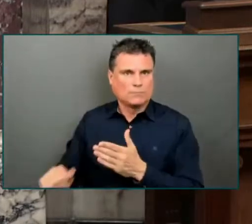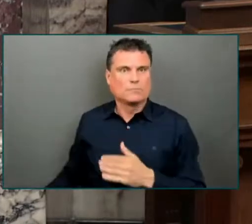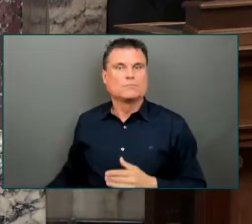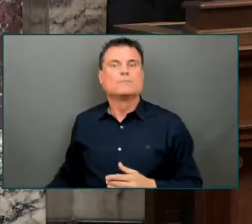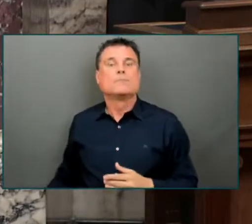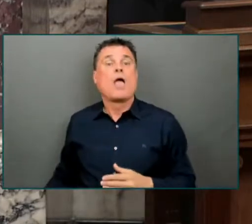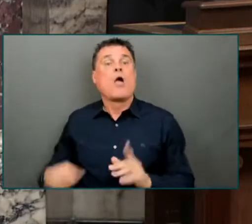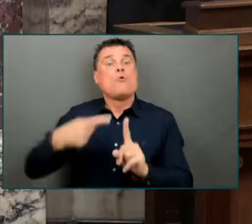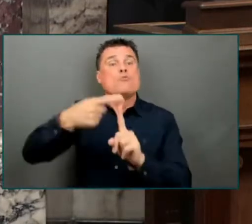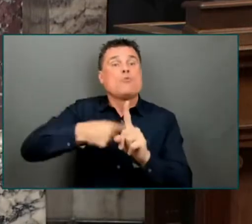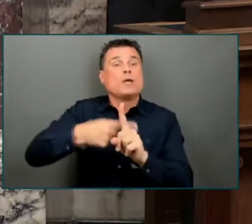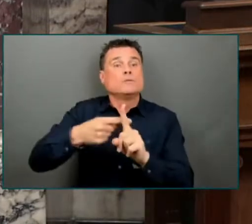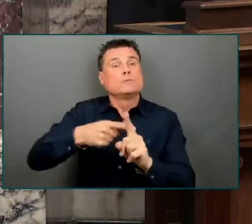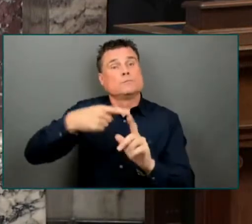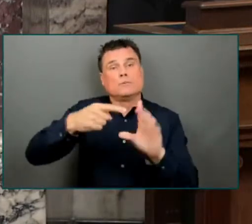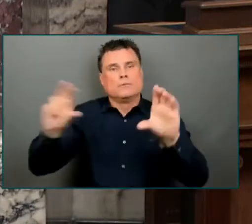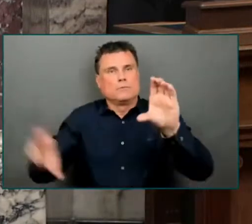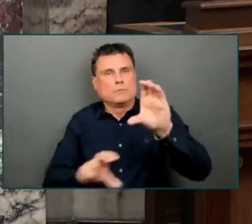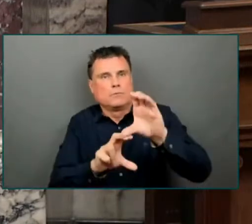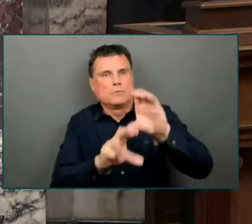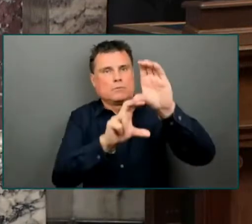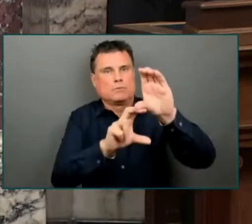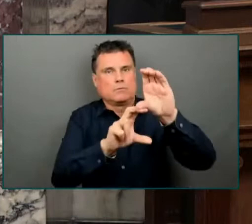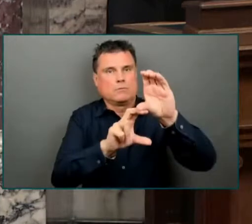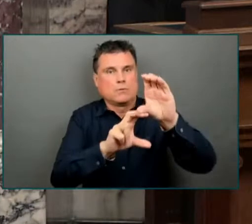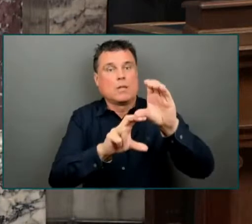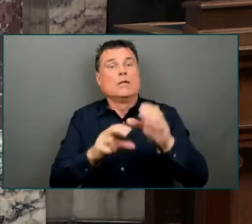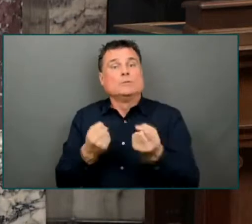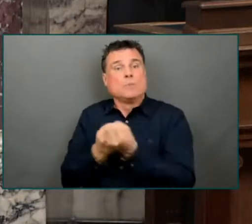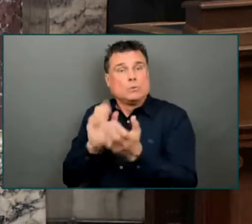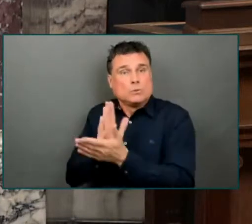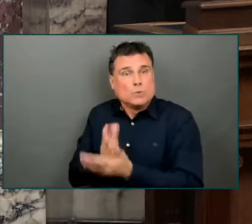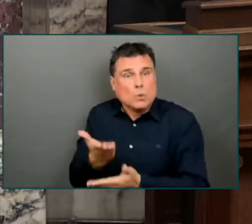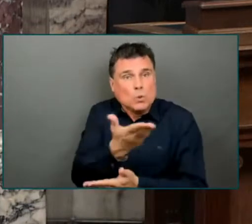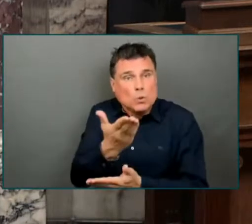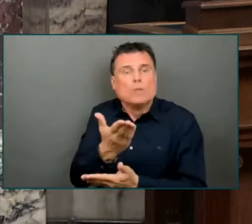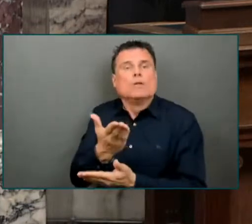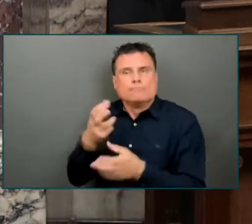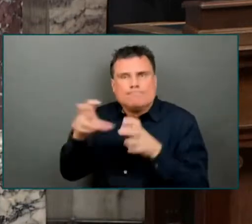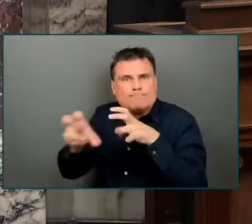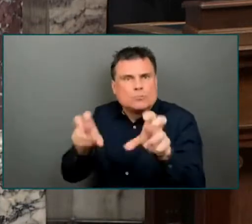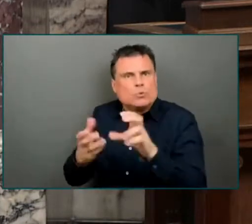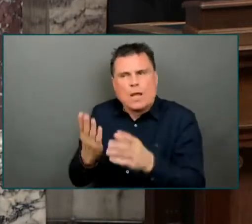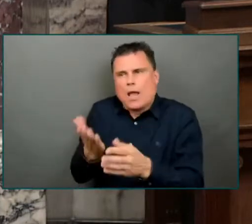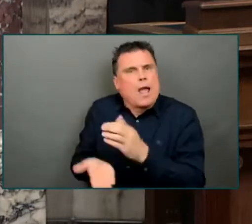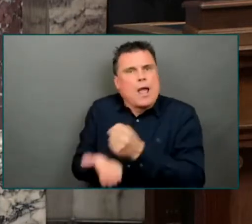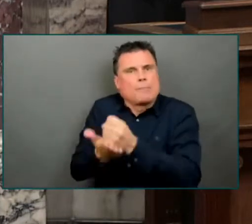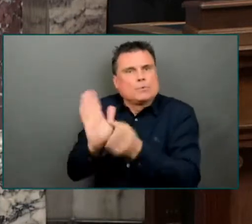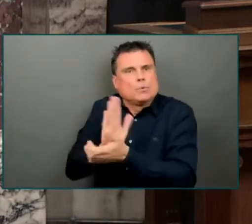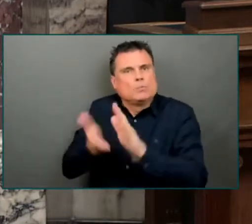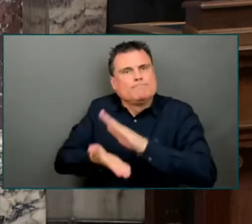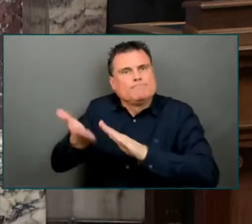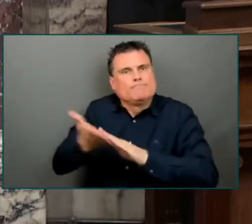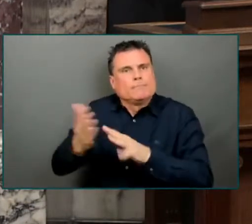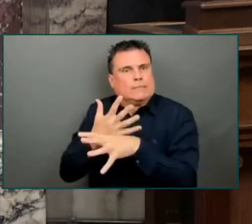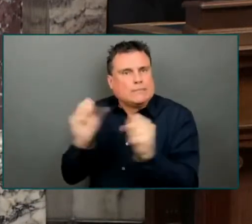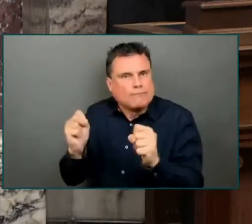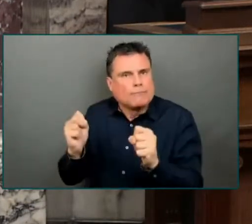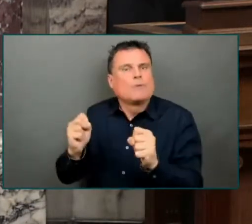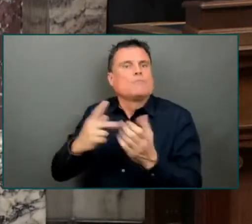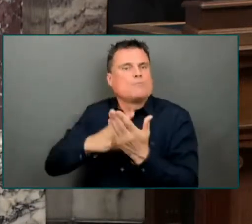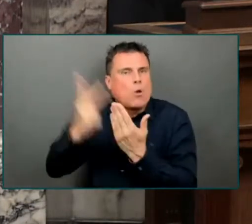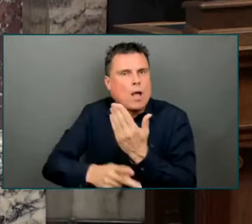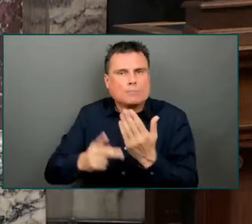childcare centers operating safely. A rental supplement helped nearly 88,000 households make ends